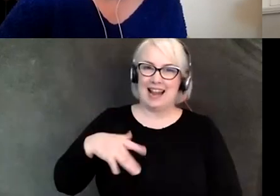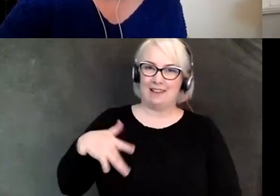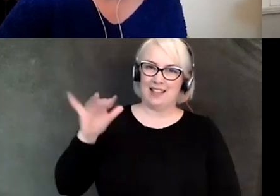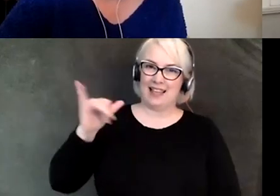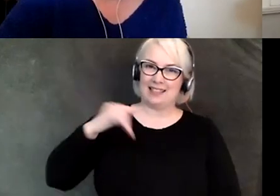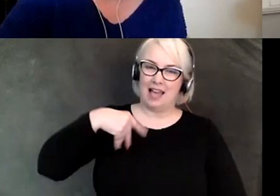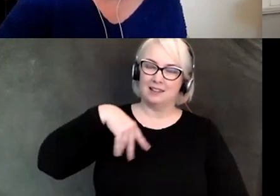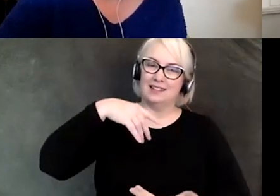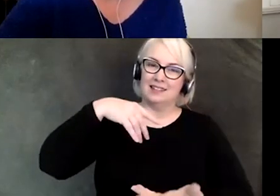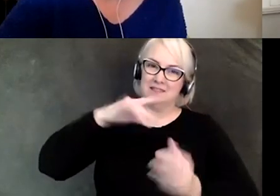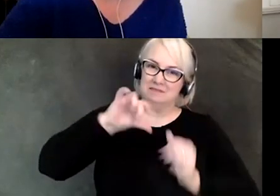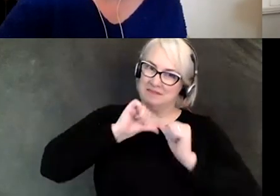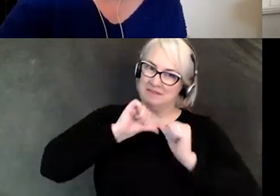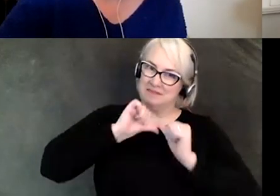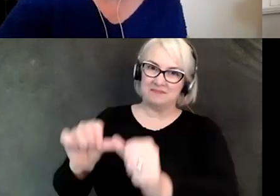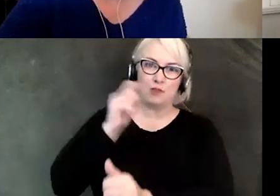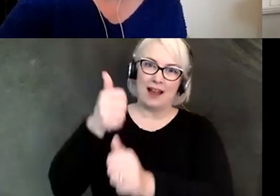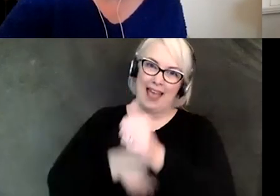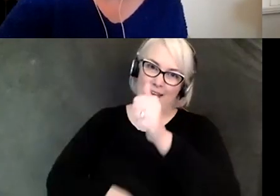That's great.